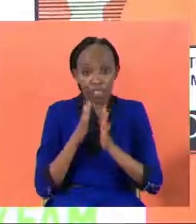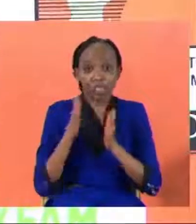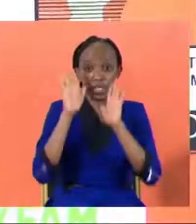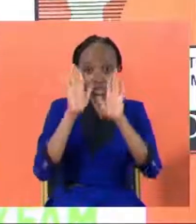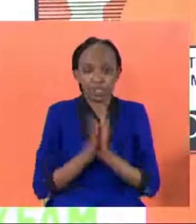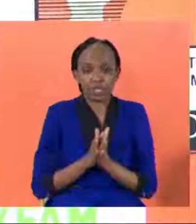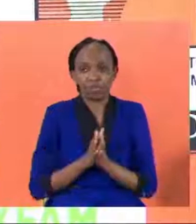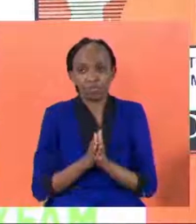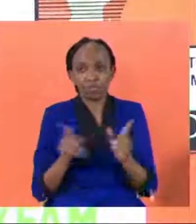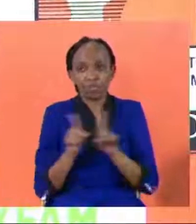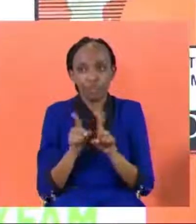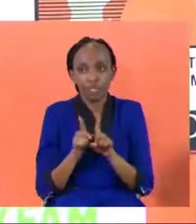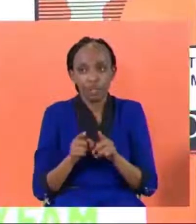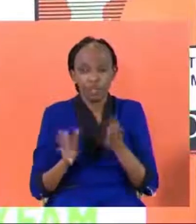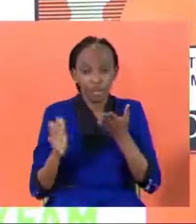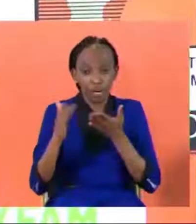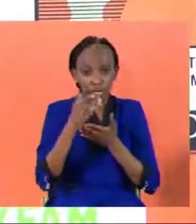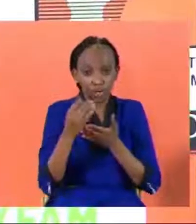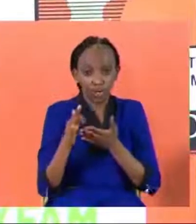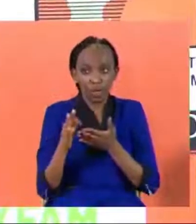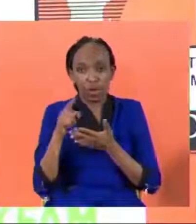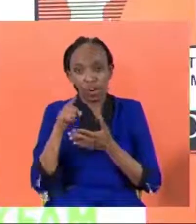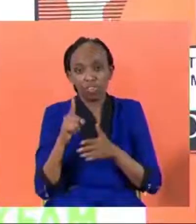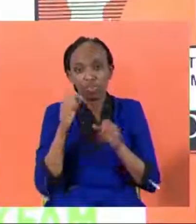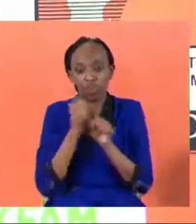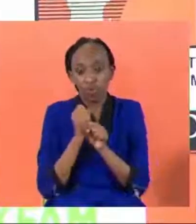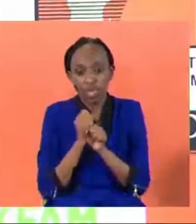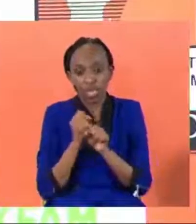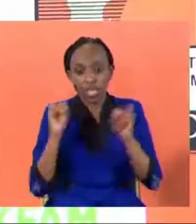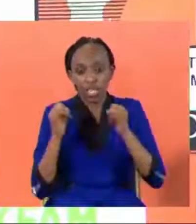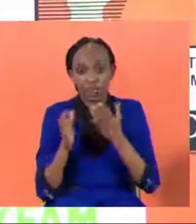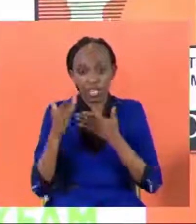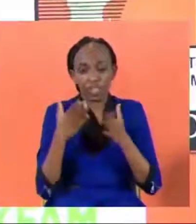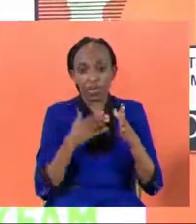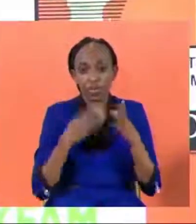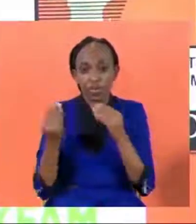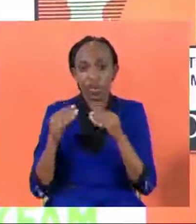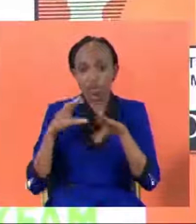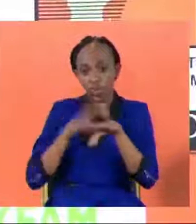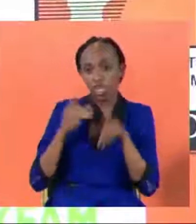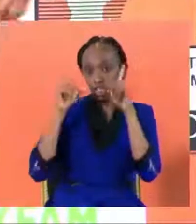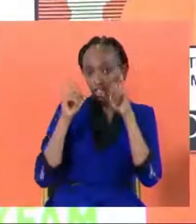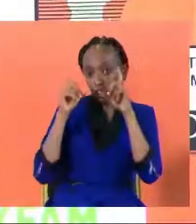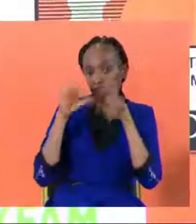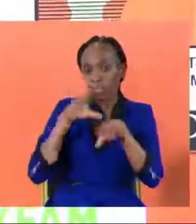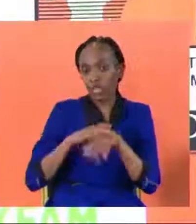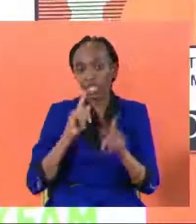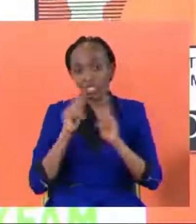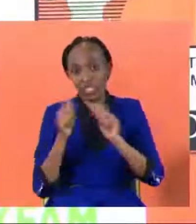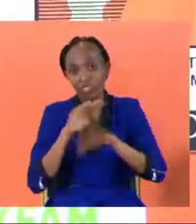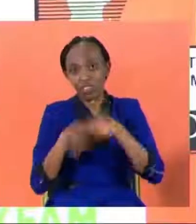important. And then, of course, the collection of you doing the news gathering stuff now, where you go out and you get your shots, you get your interviews, you get all of that.